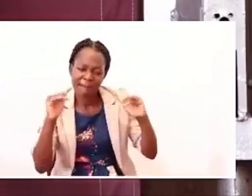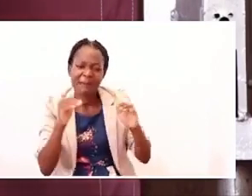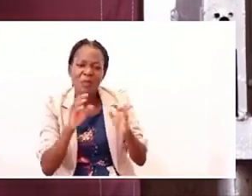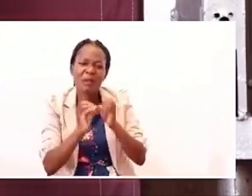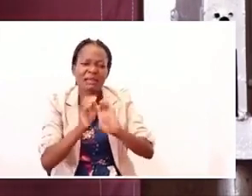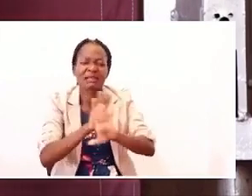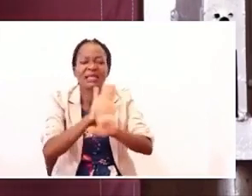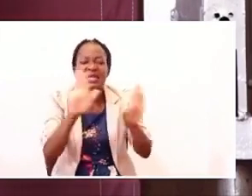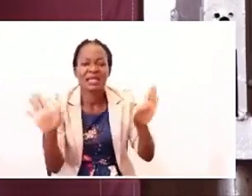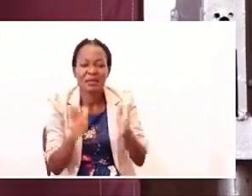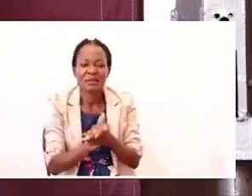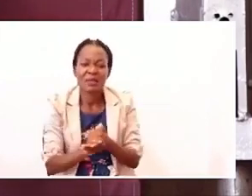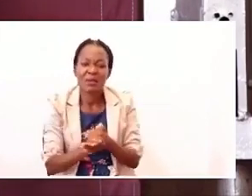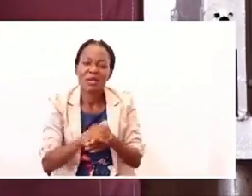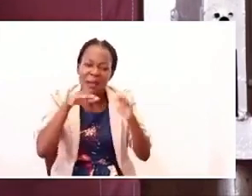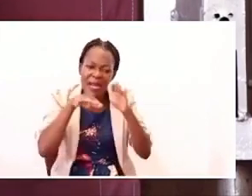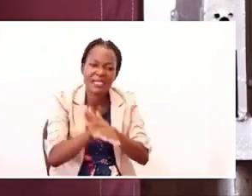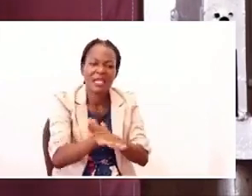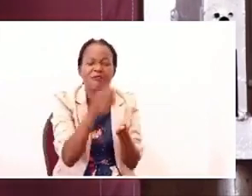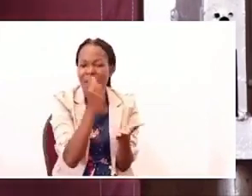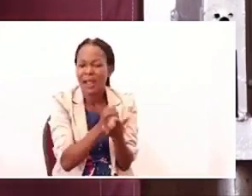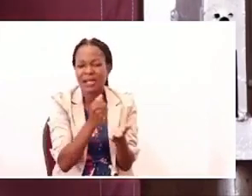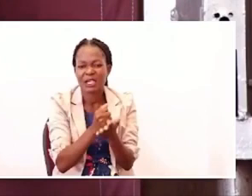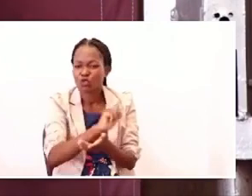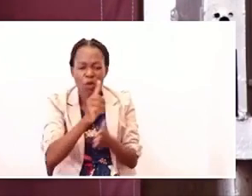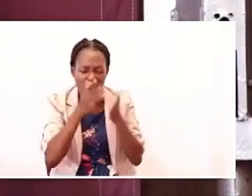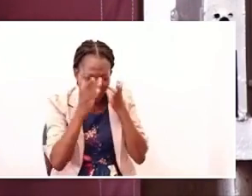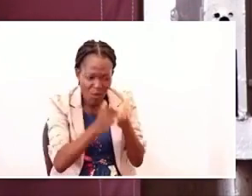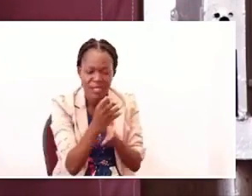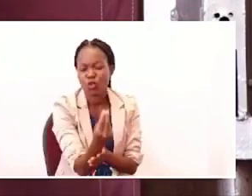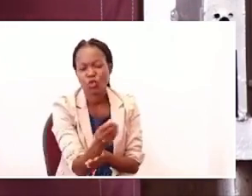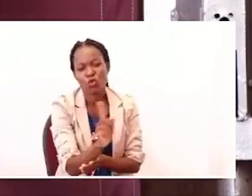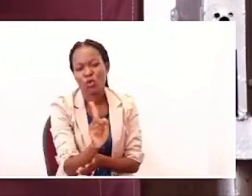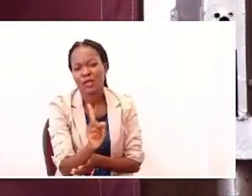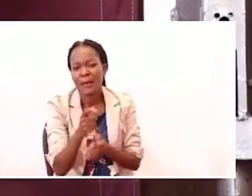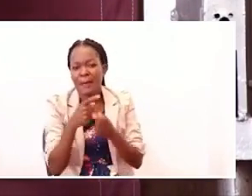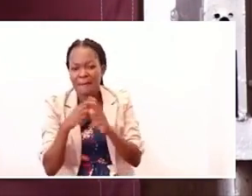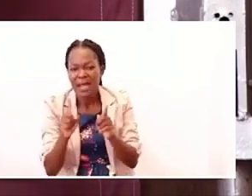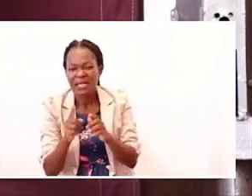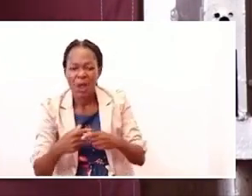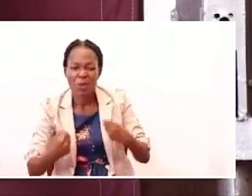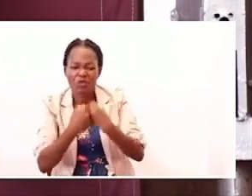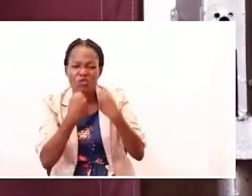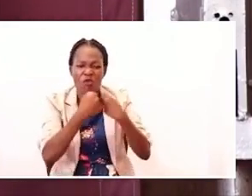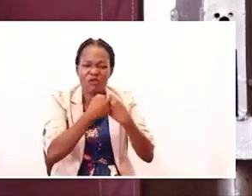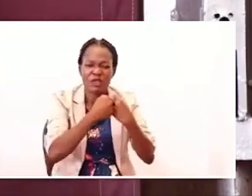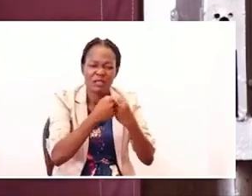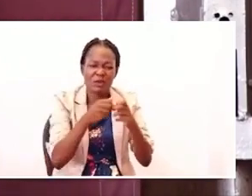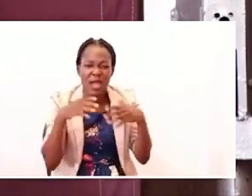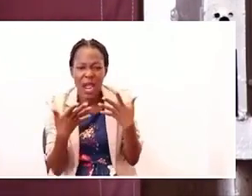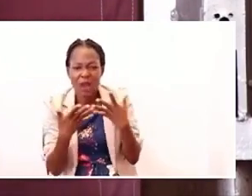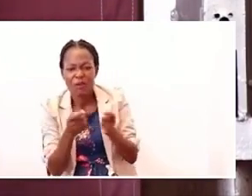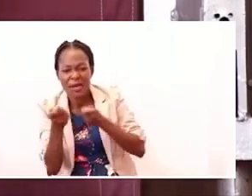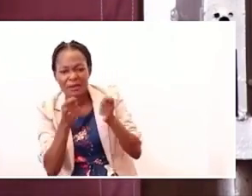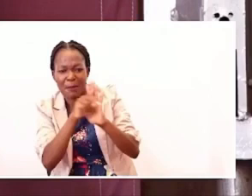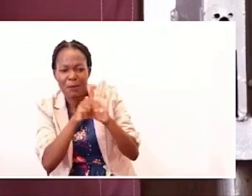clear that central banks should no longer focus on growth. That if there is a conflict in the conduct of monetary policy